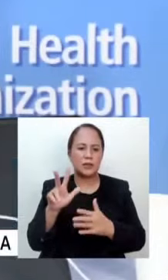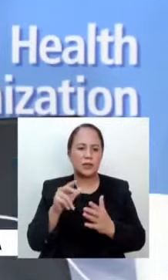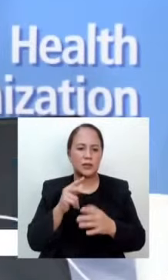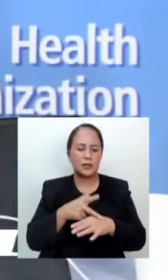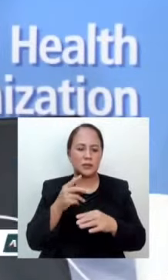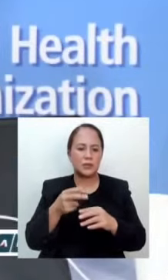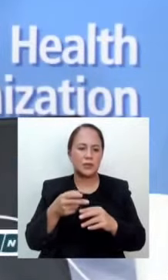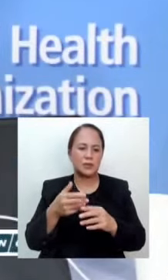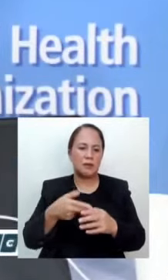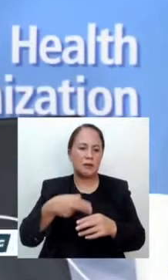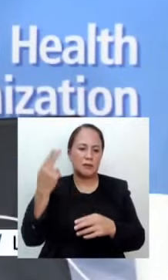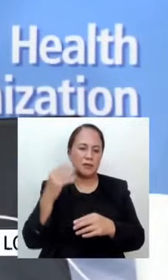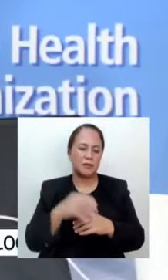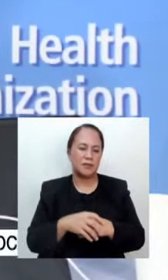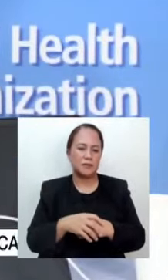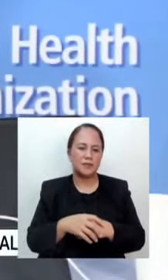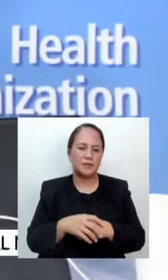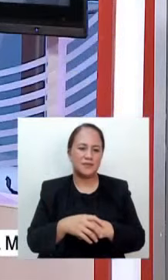higher.